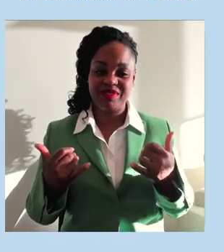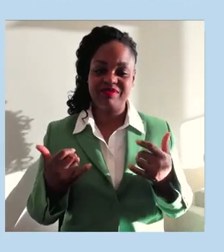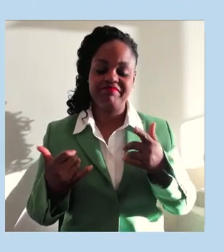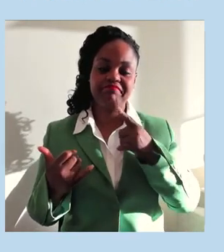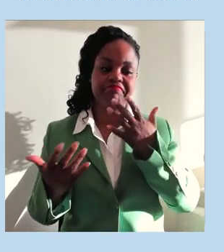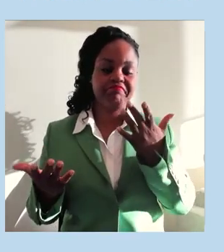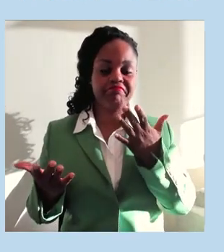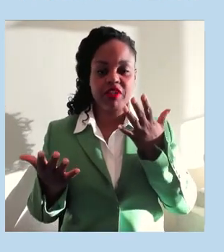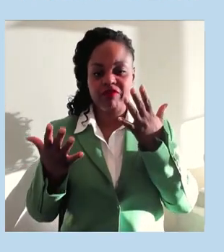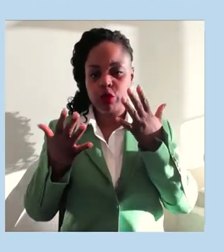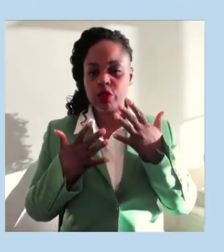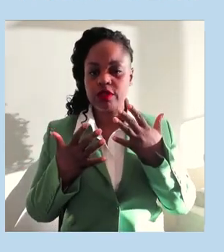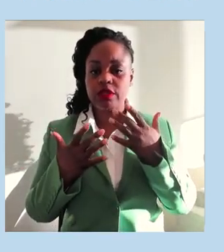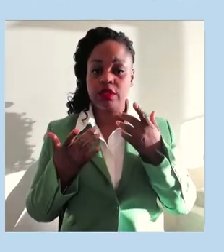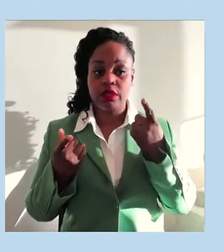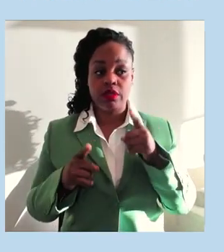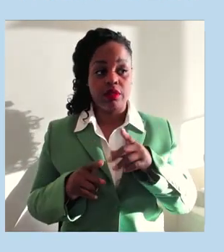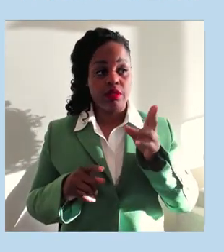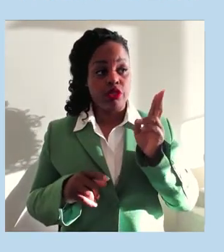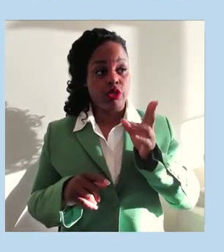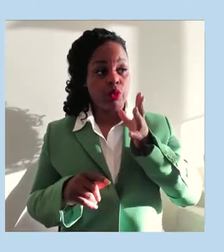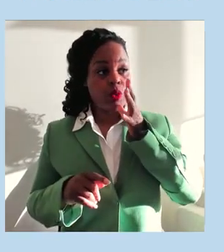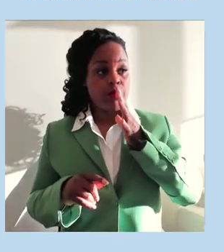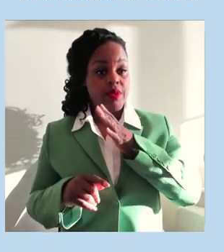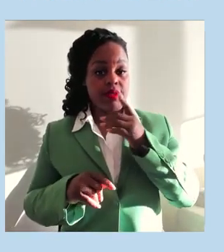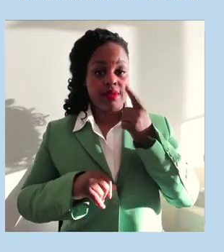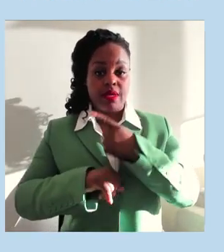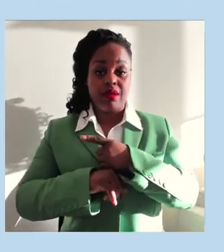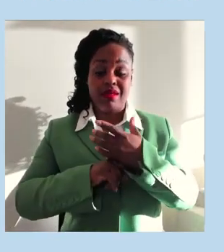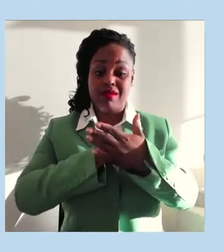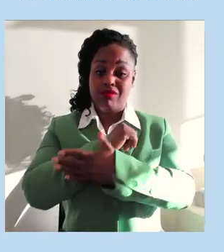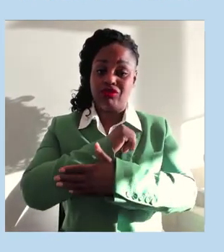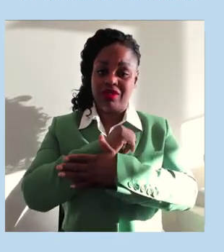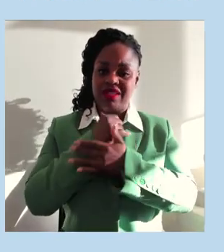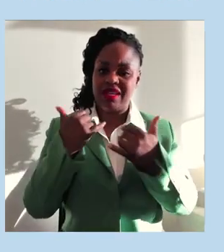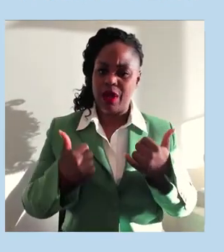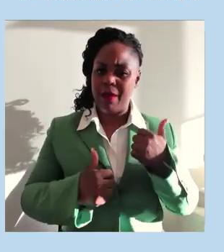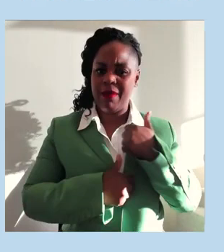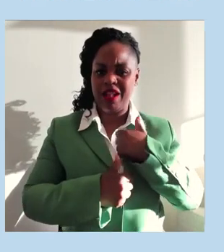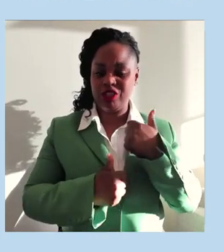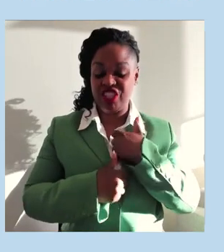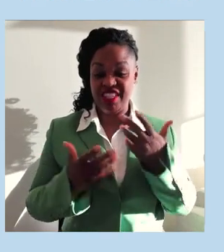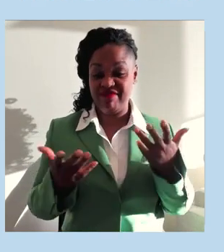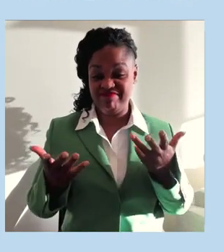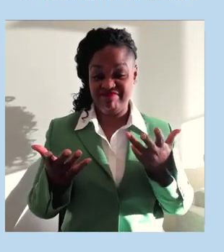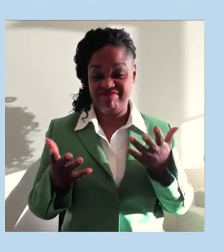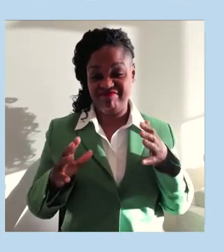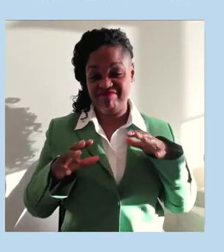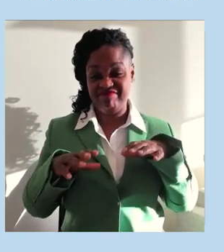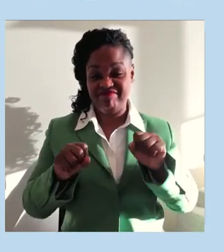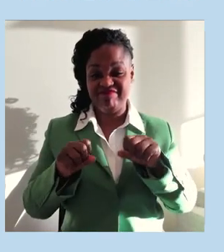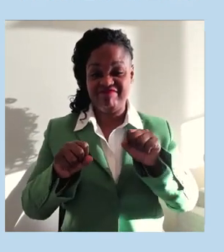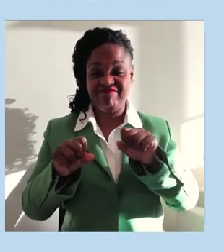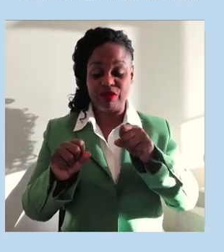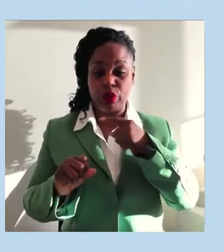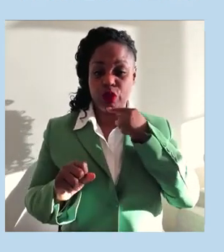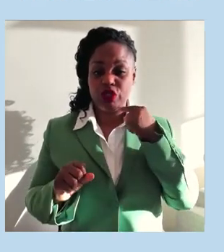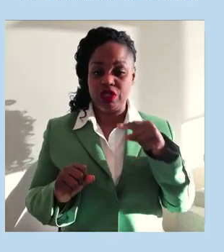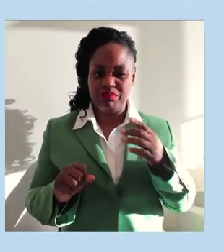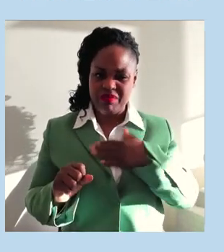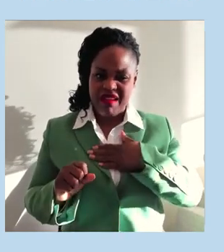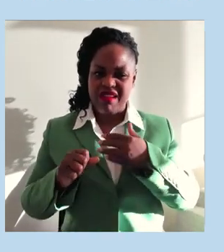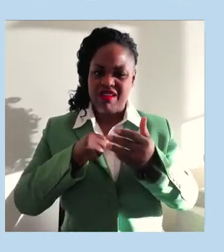when Ukraine, my country, is under military attack by Russia. Thank you for kind words of solidarity,